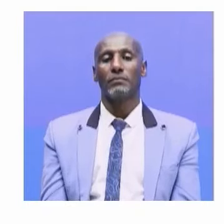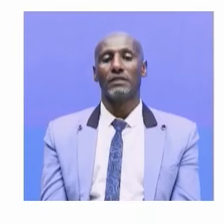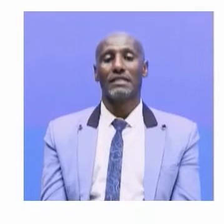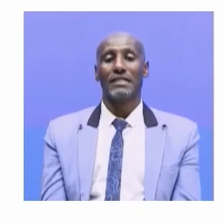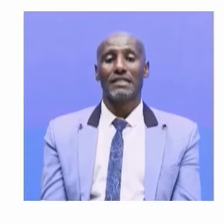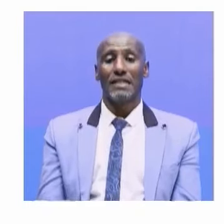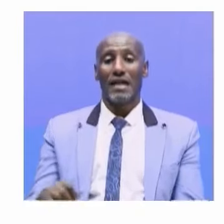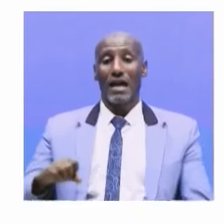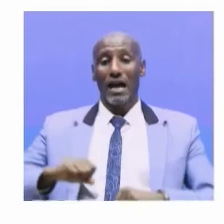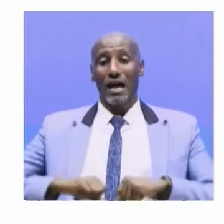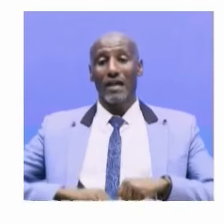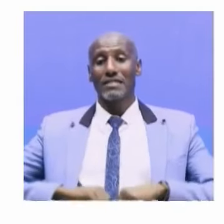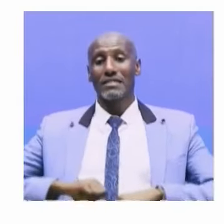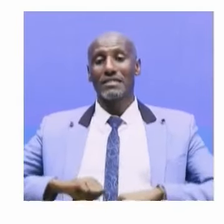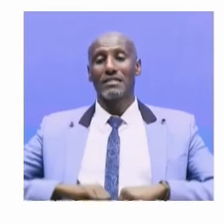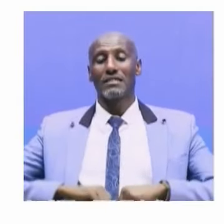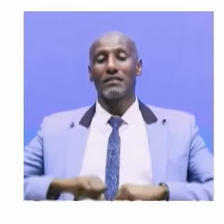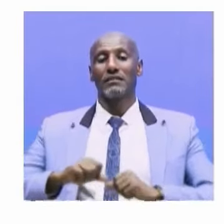has